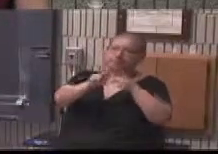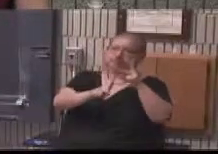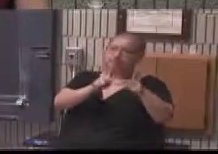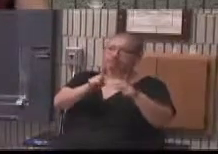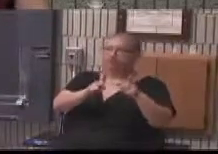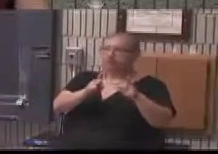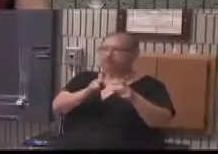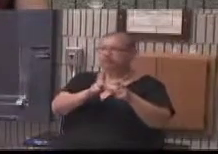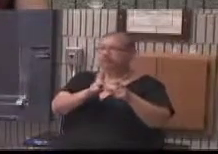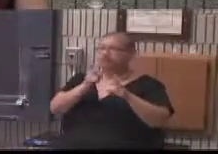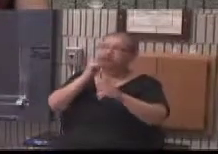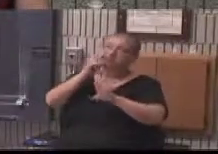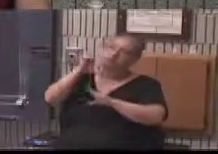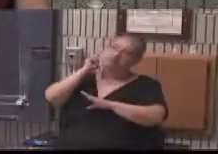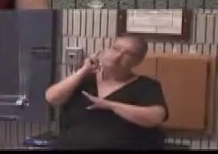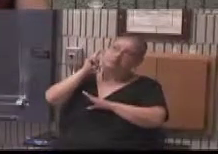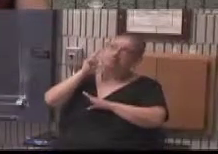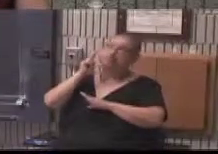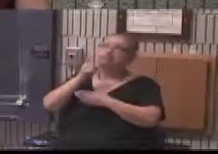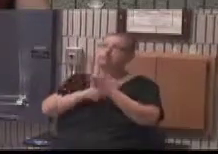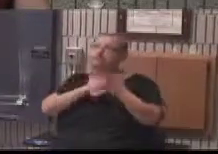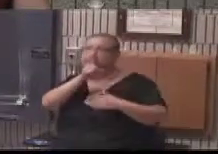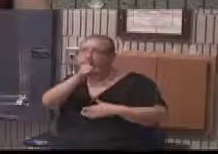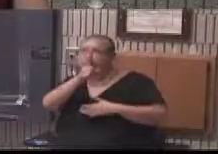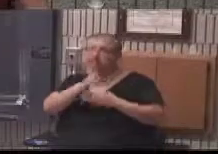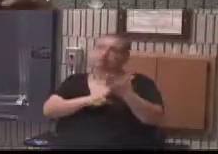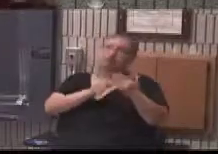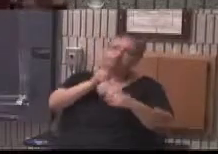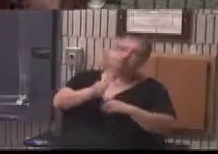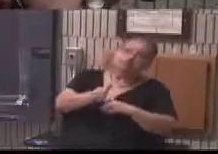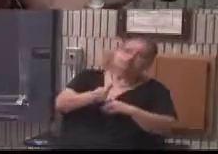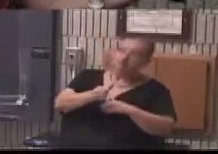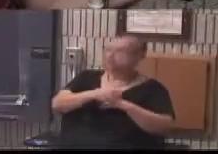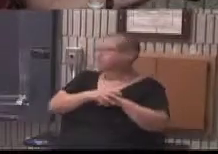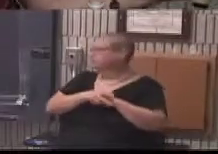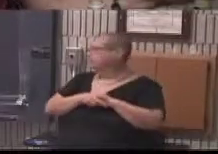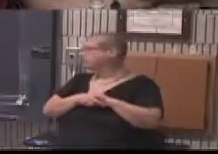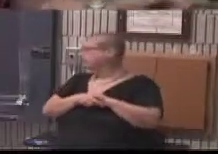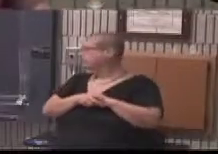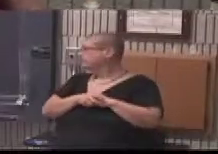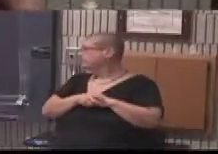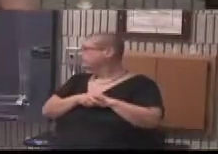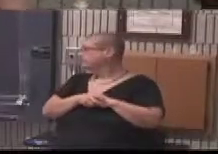know, just kind of reflecting on what's real and what's not.